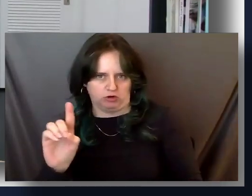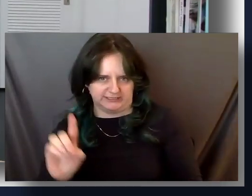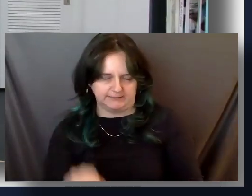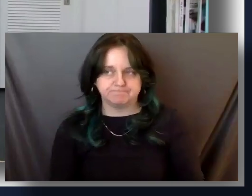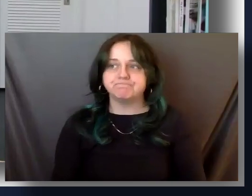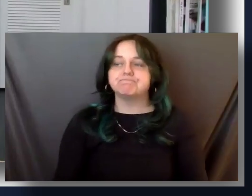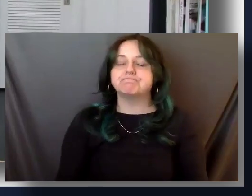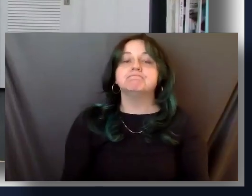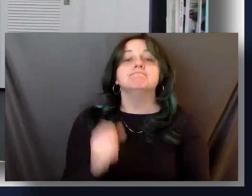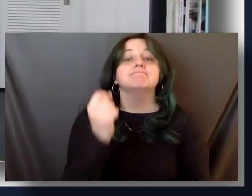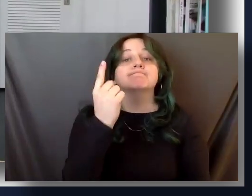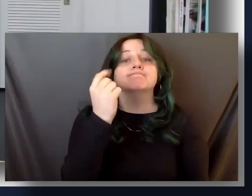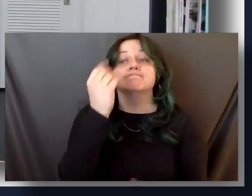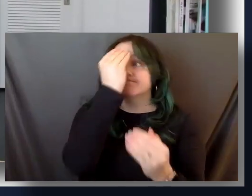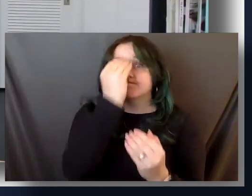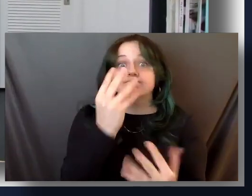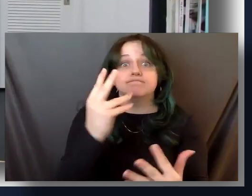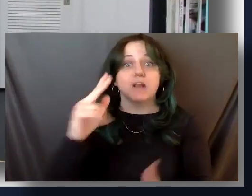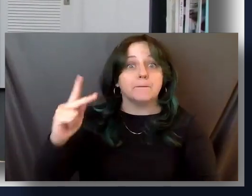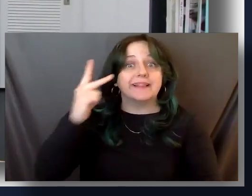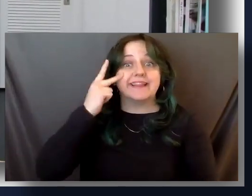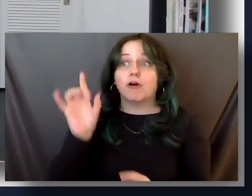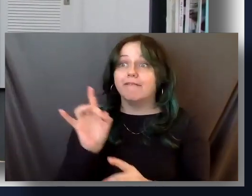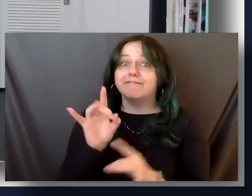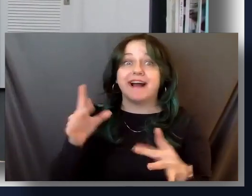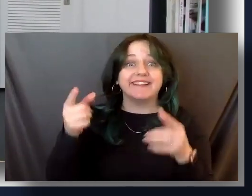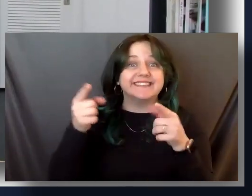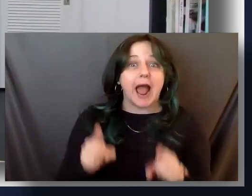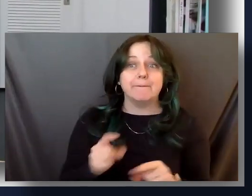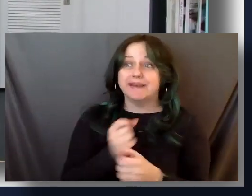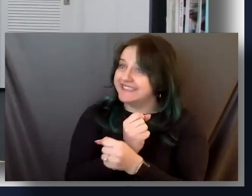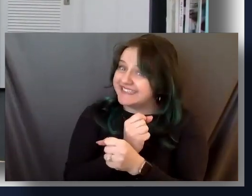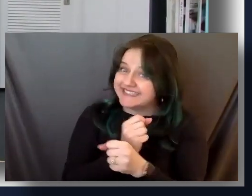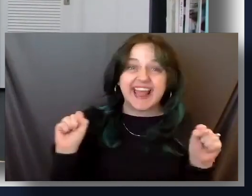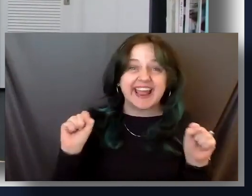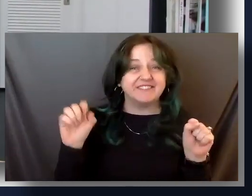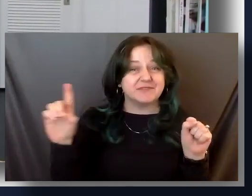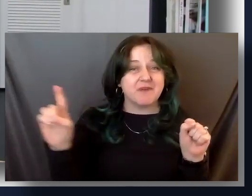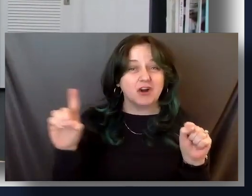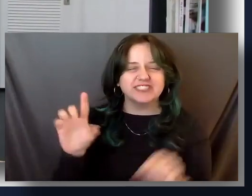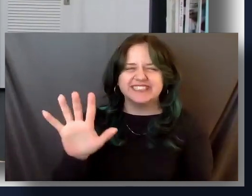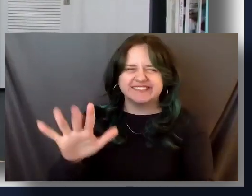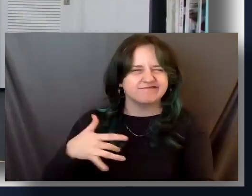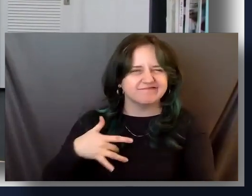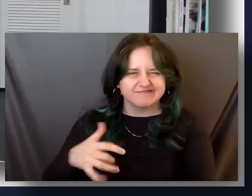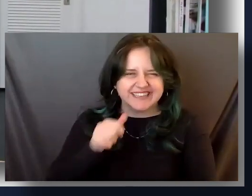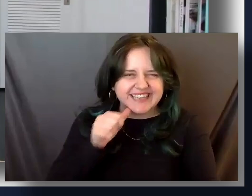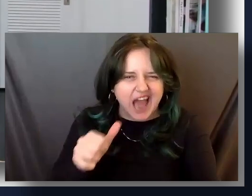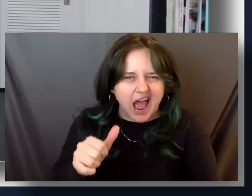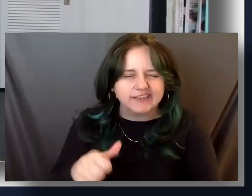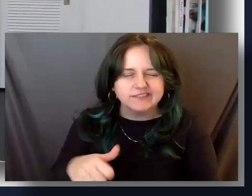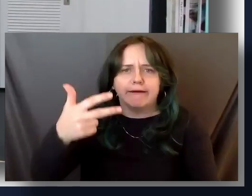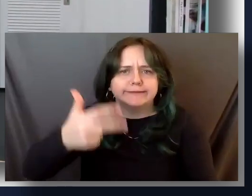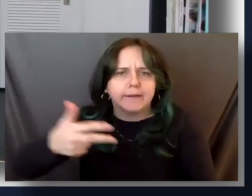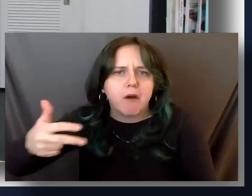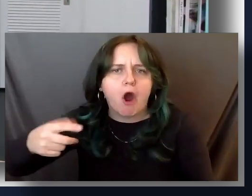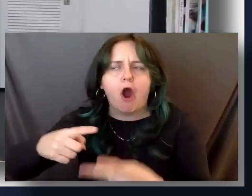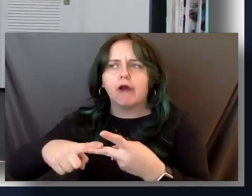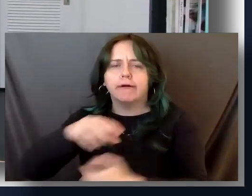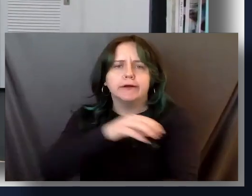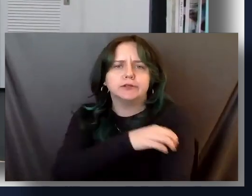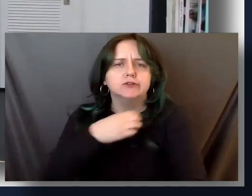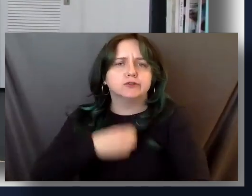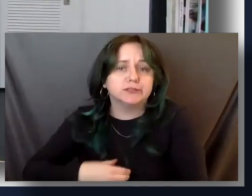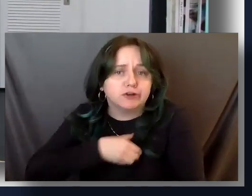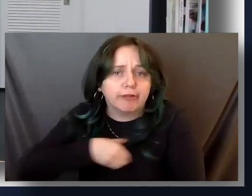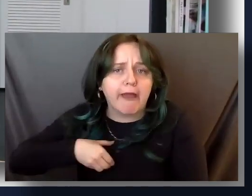that political violence rarely happens in full, healthy democracies, the Denmarks and the Switzerlands of the world.